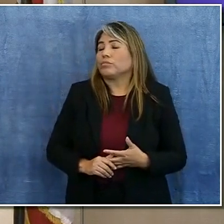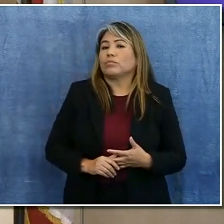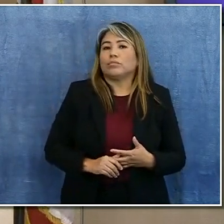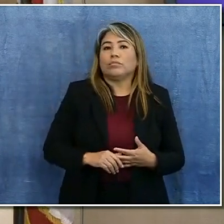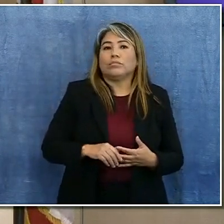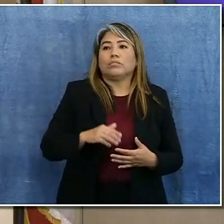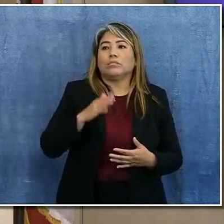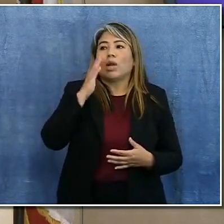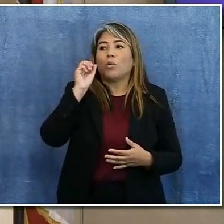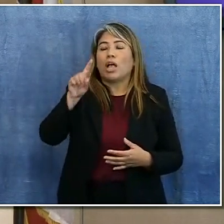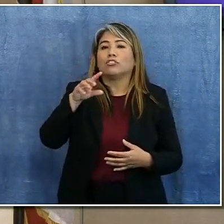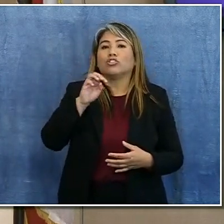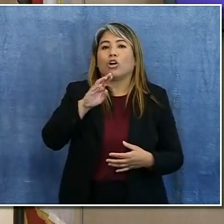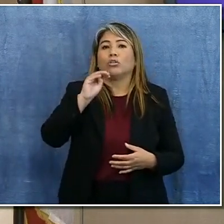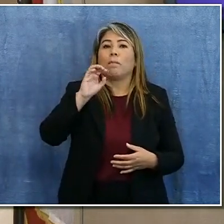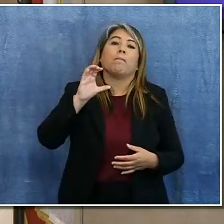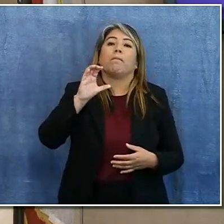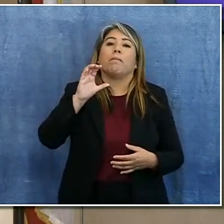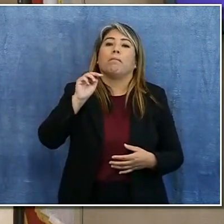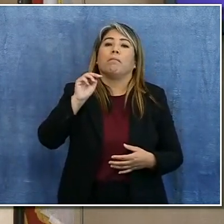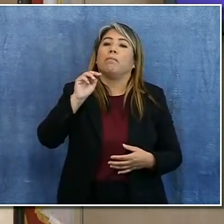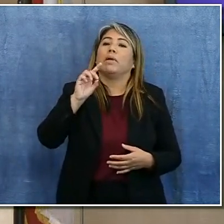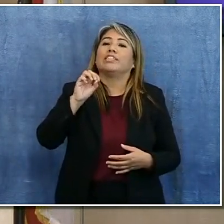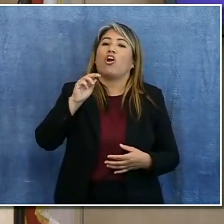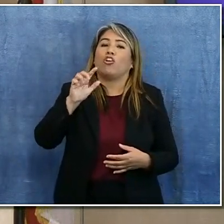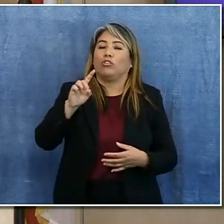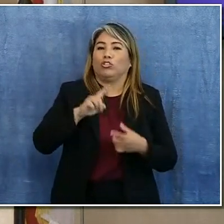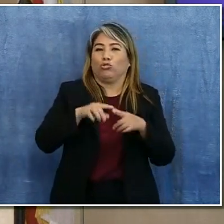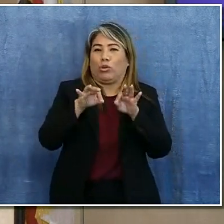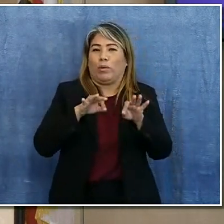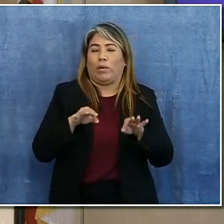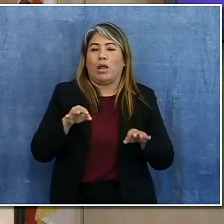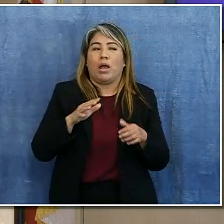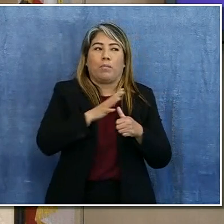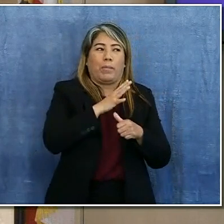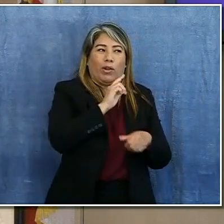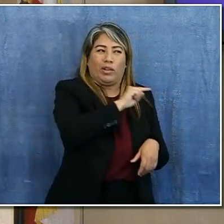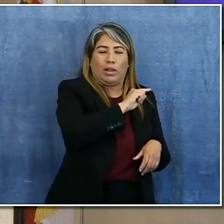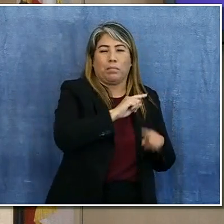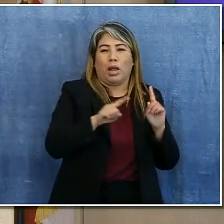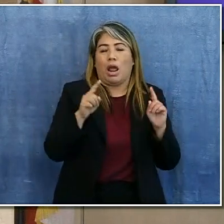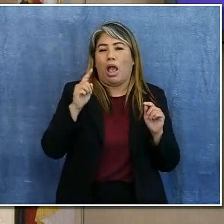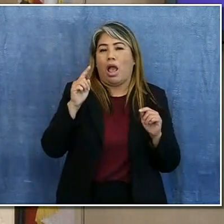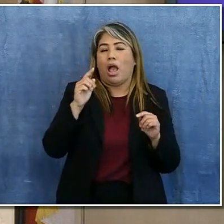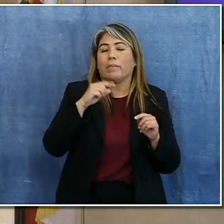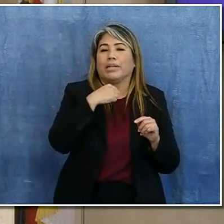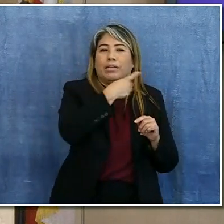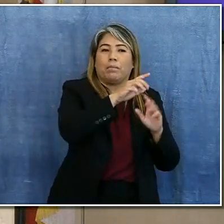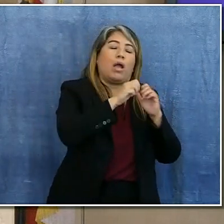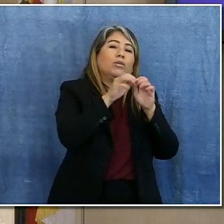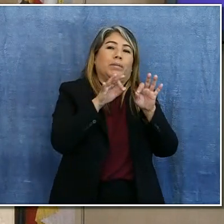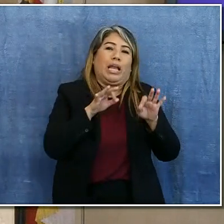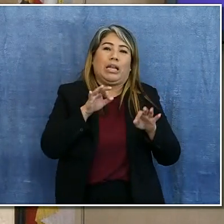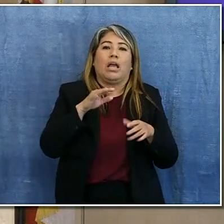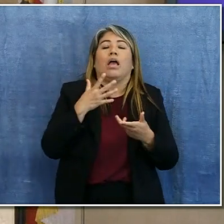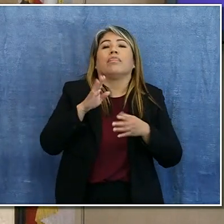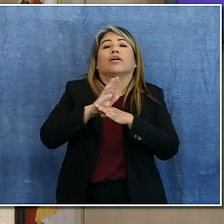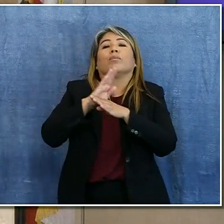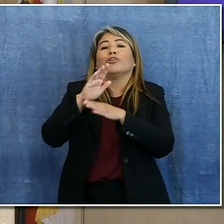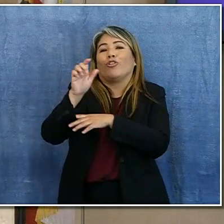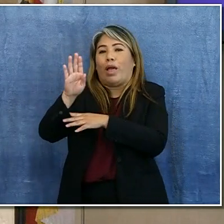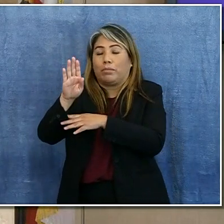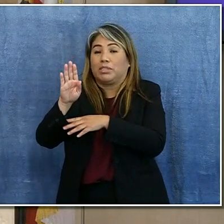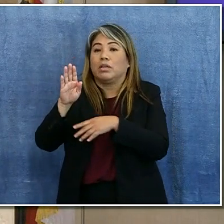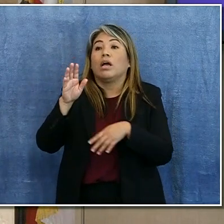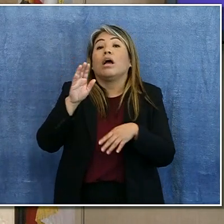I'm going to ask Dr. McDonald to walk through that. I think it's primarily two, but I'm going to have him walk through the commercial labs. And again, the commercial labs are